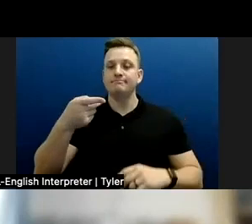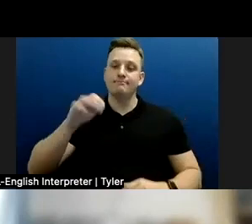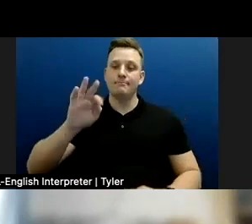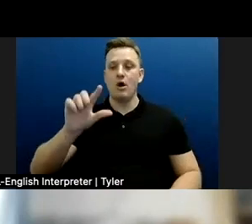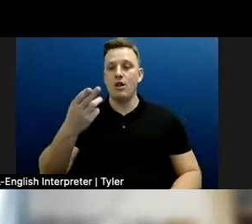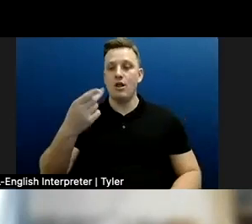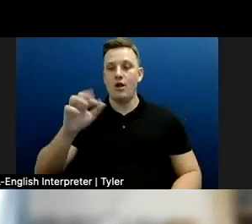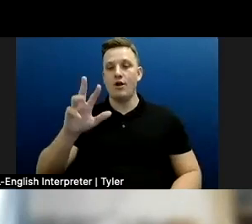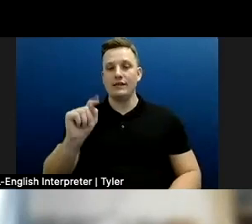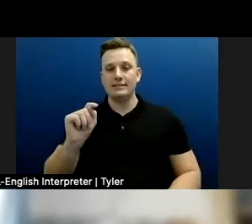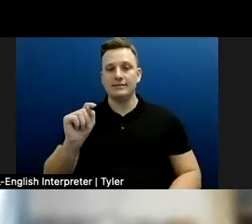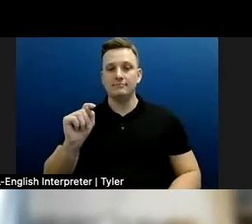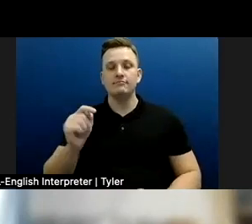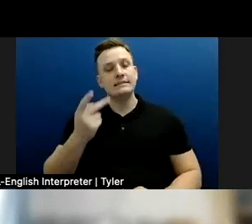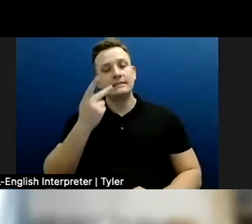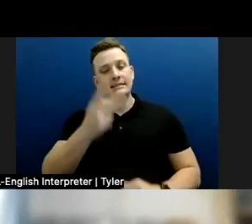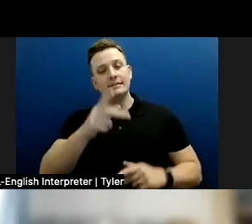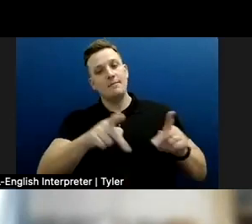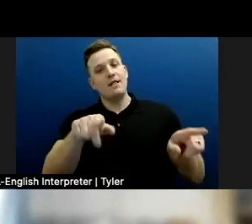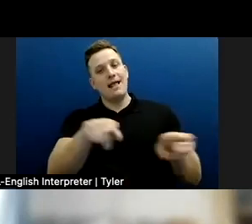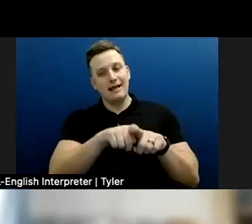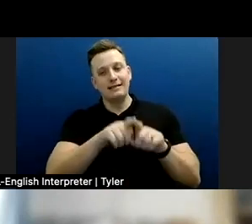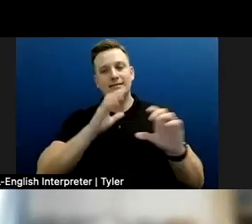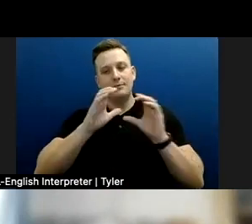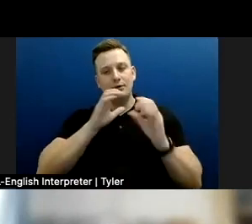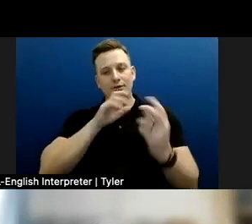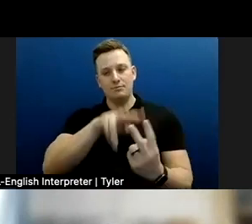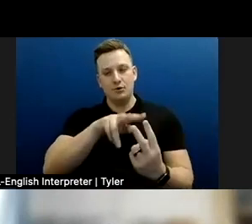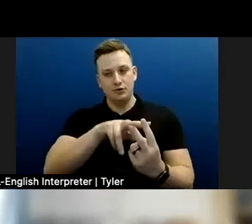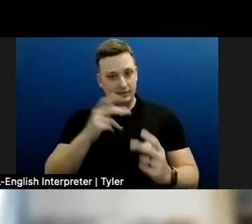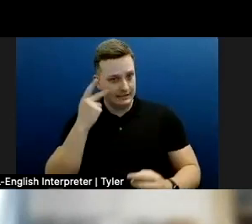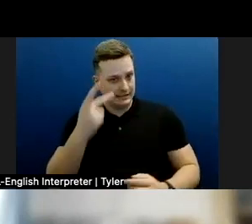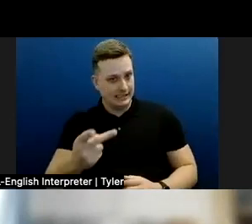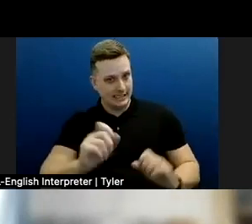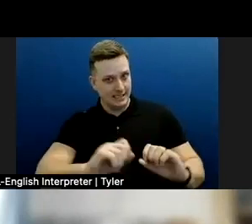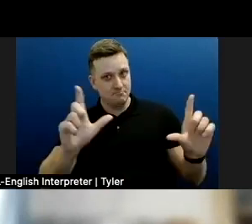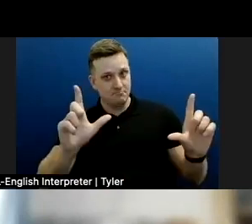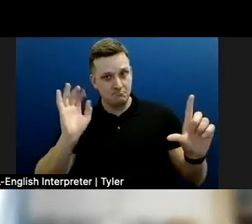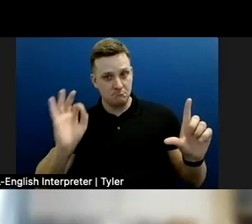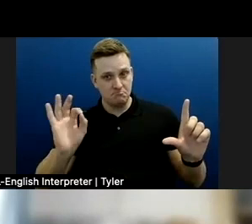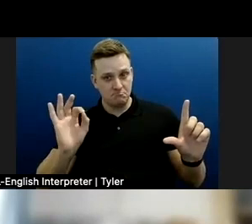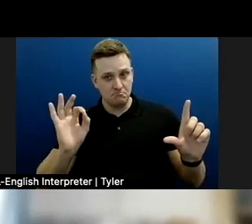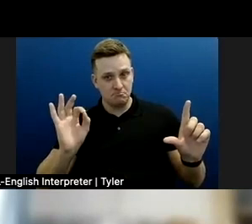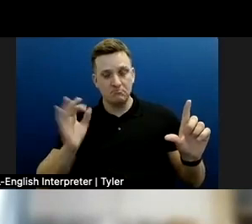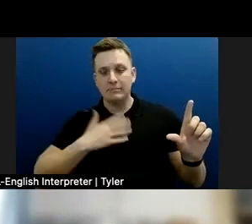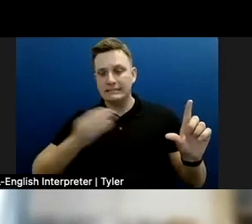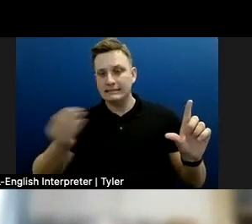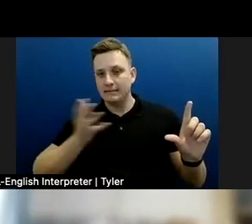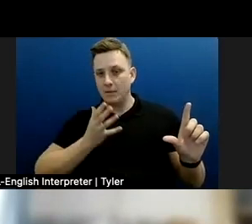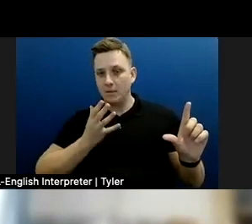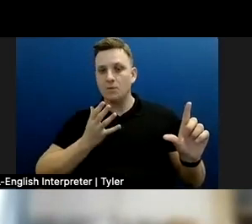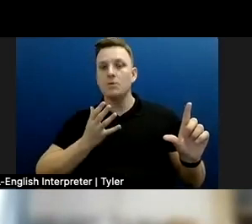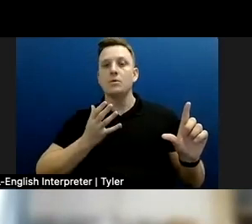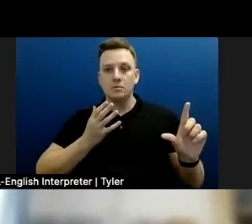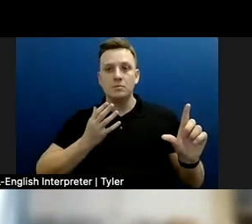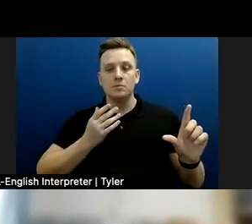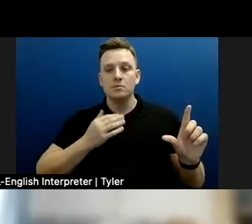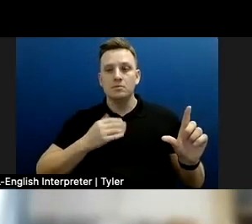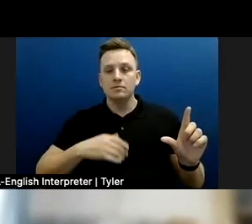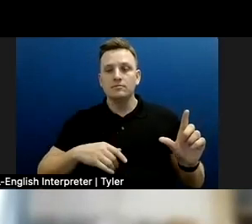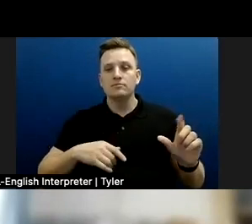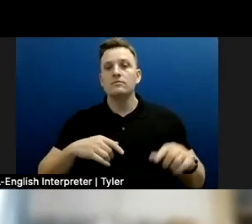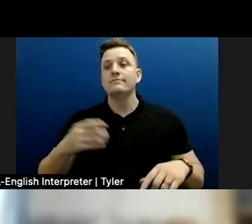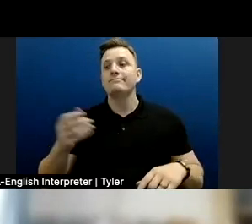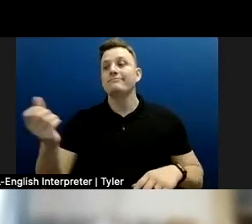seeing people as communication partners? If someone could let me know if that's on the screen at the moment, and then I will